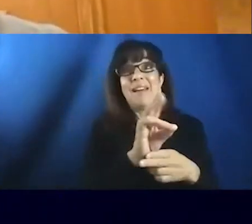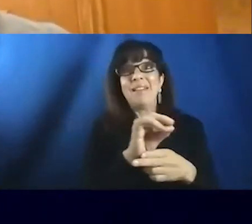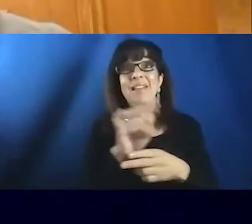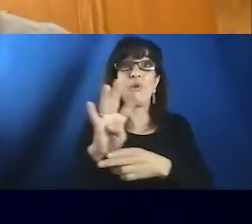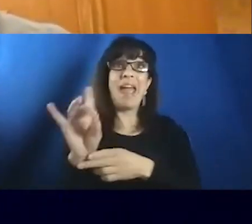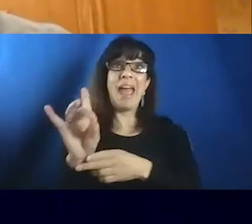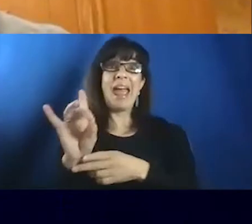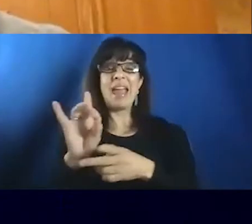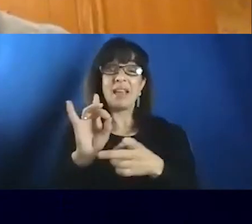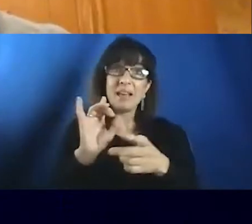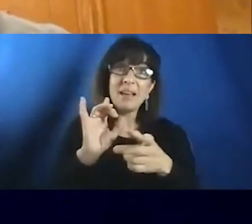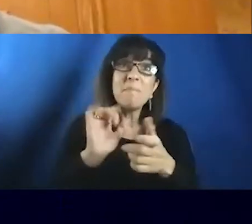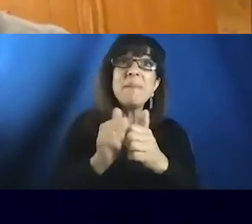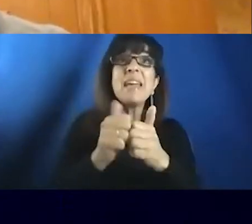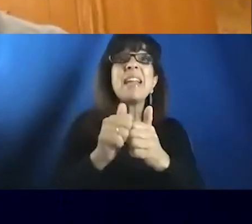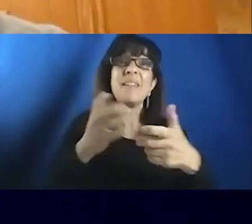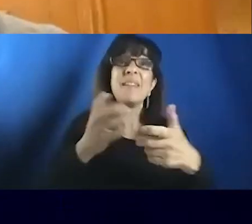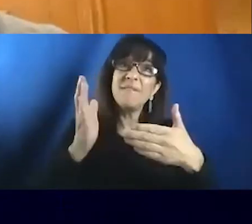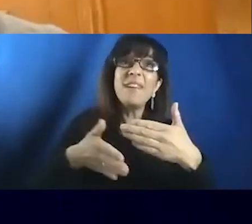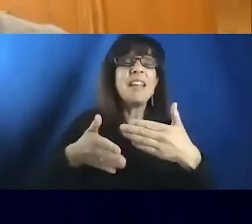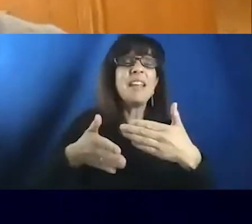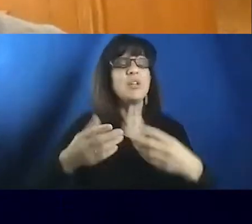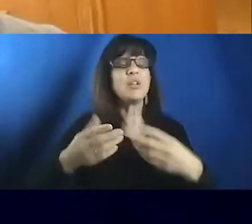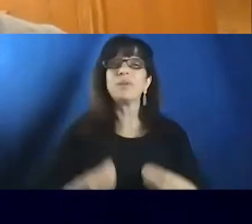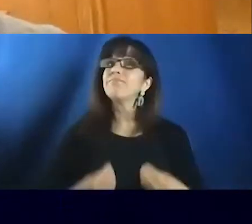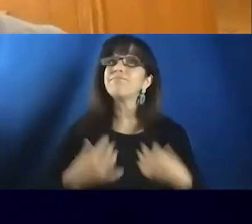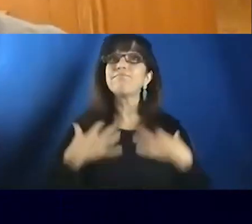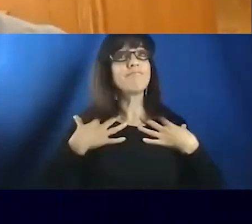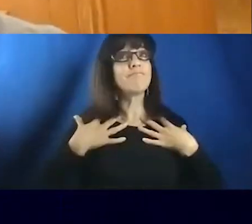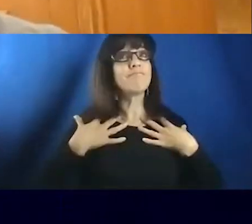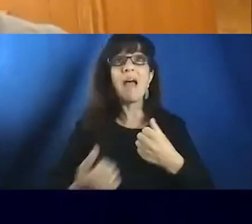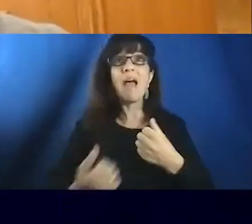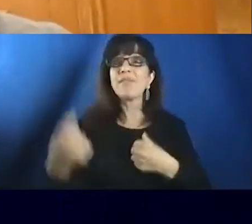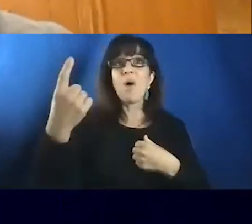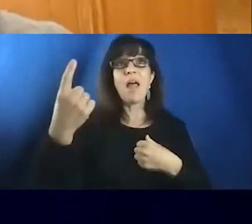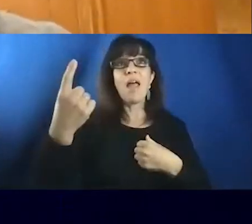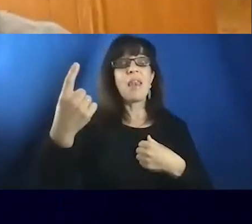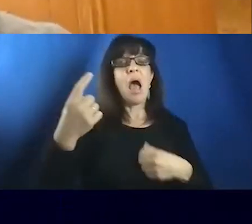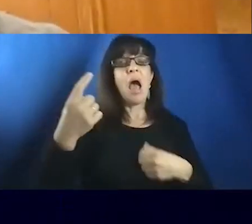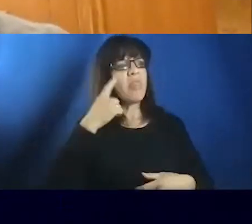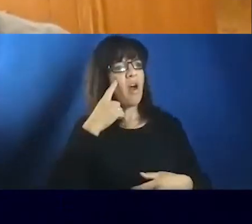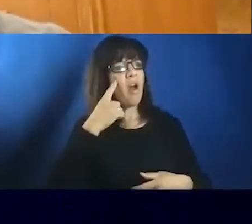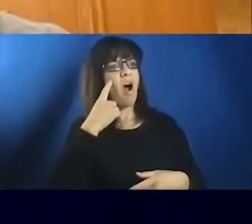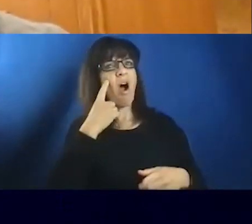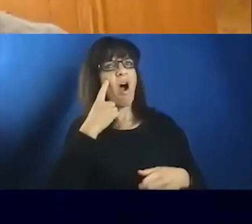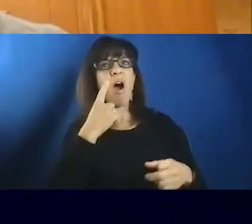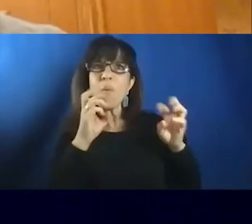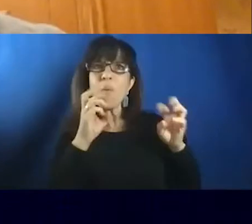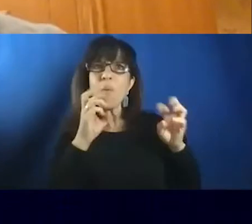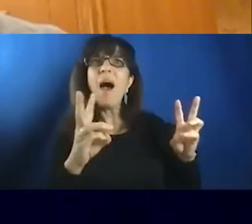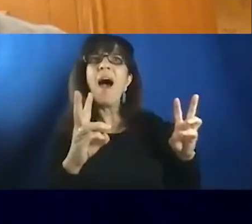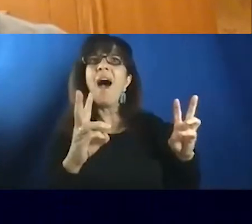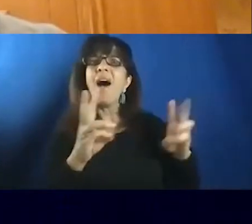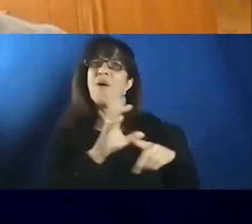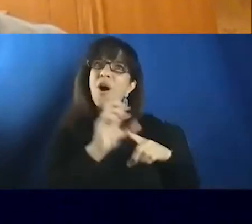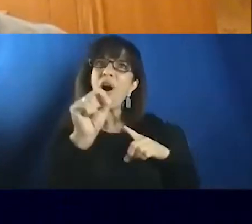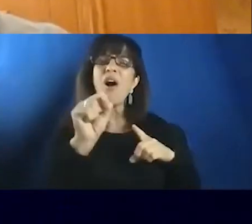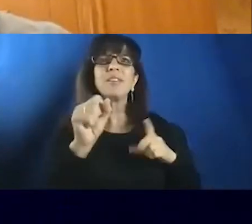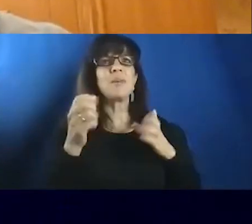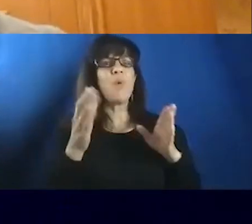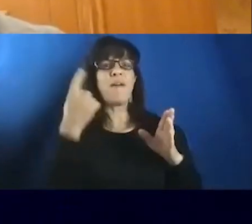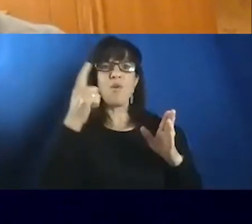boat and competed, finished, and it was super inspiring. And I thought, what a wonderful way